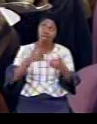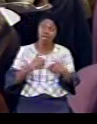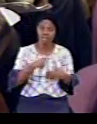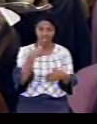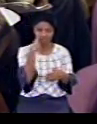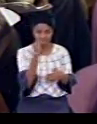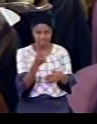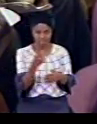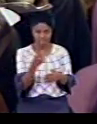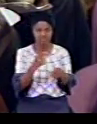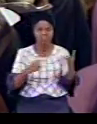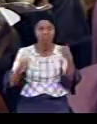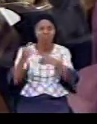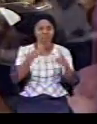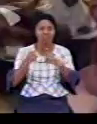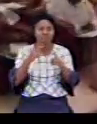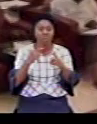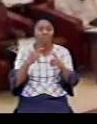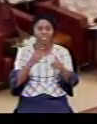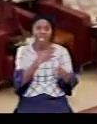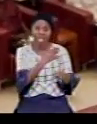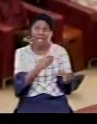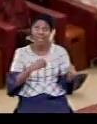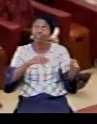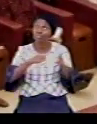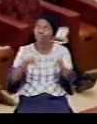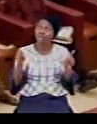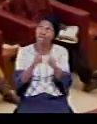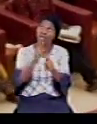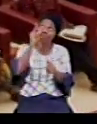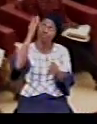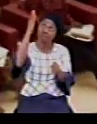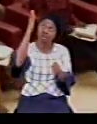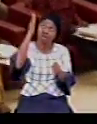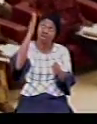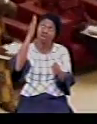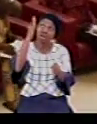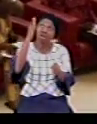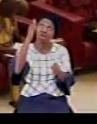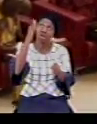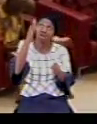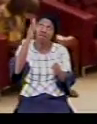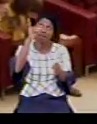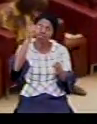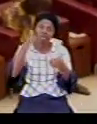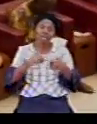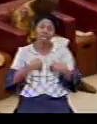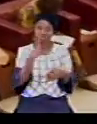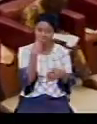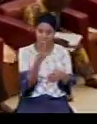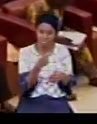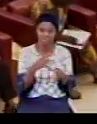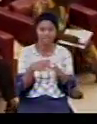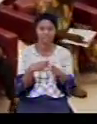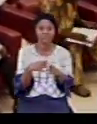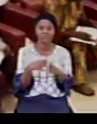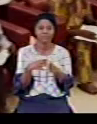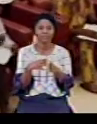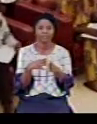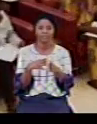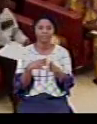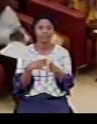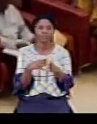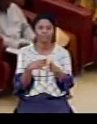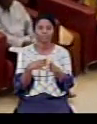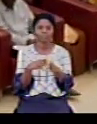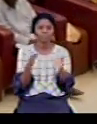and say it well. And do as thou hast said. That's